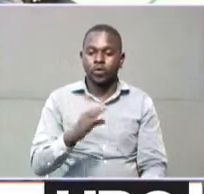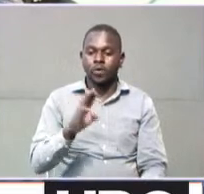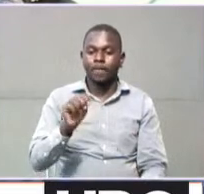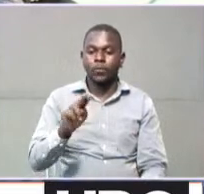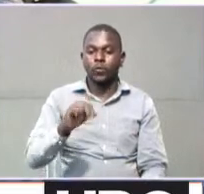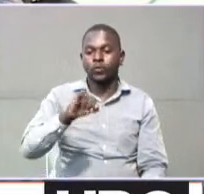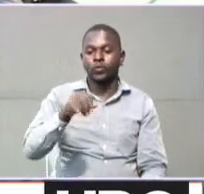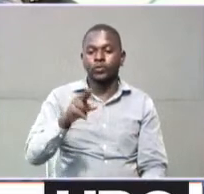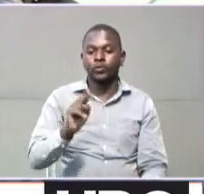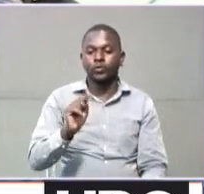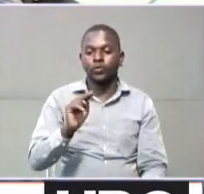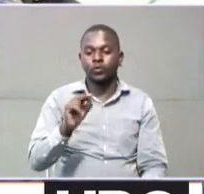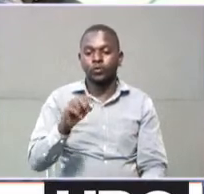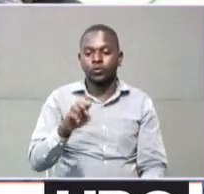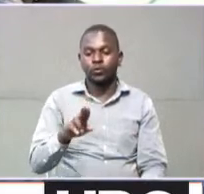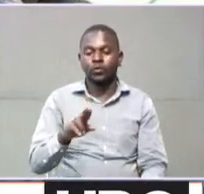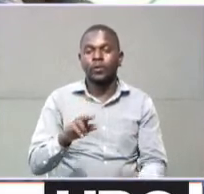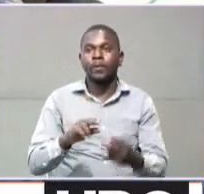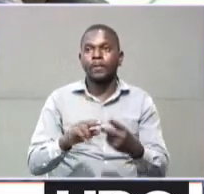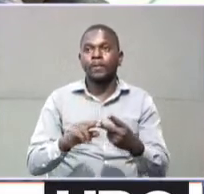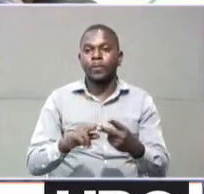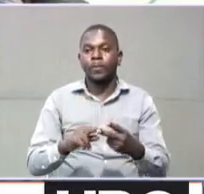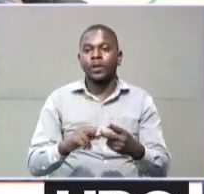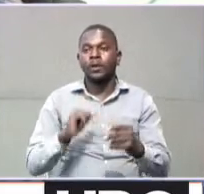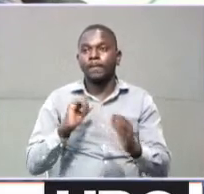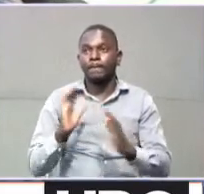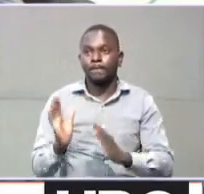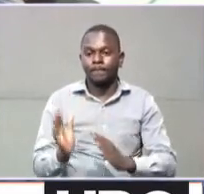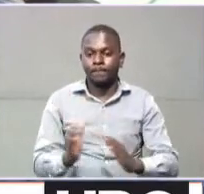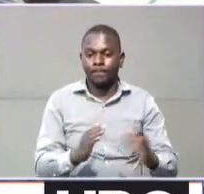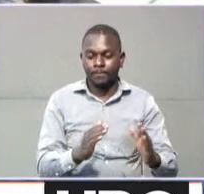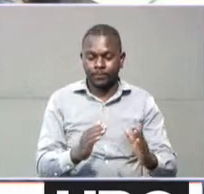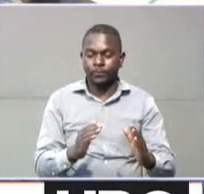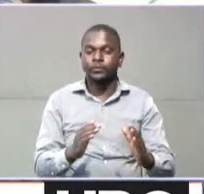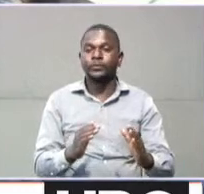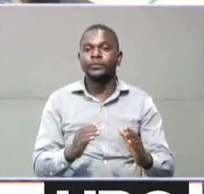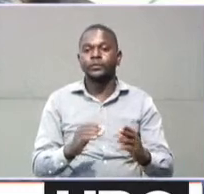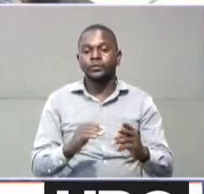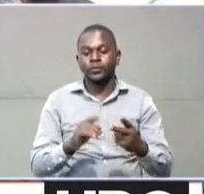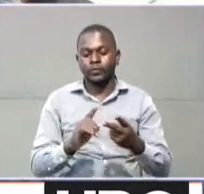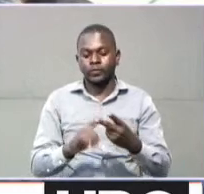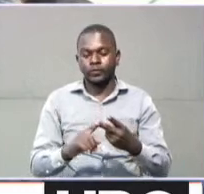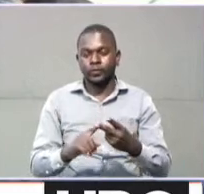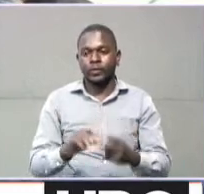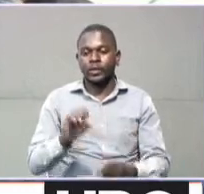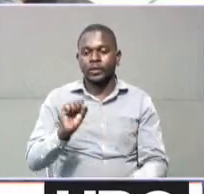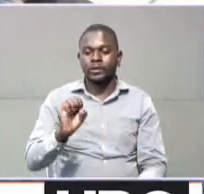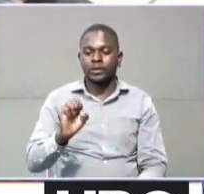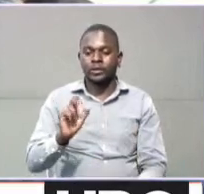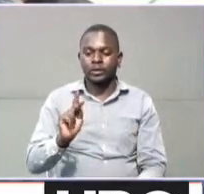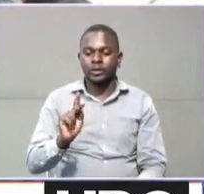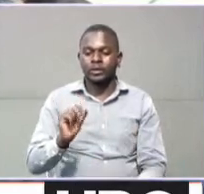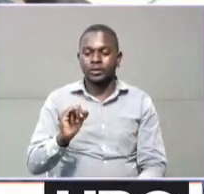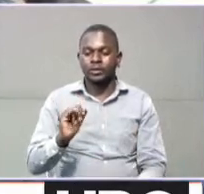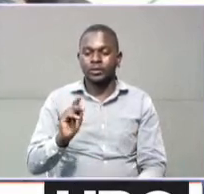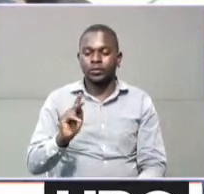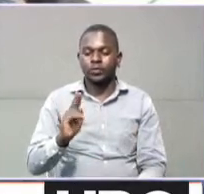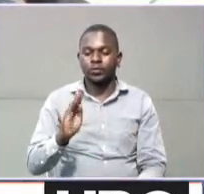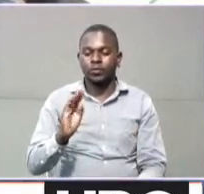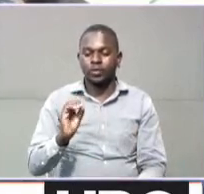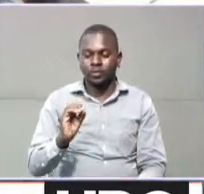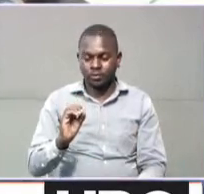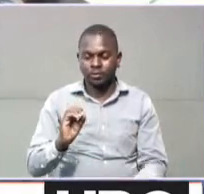mojungo to the committee on physical infrastructure honourable secure theodore